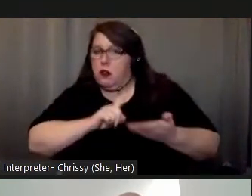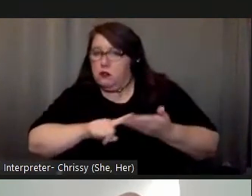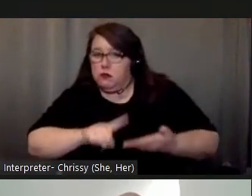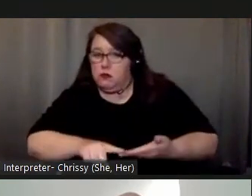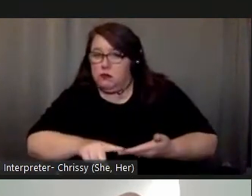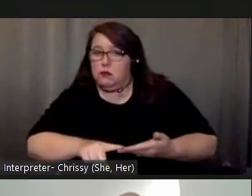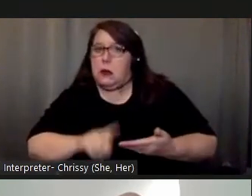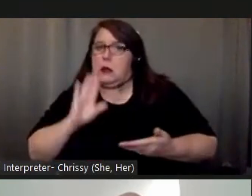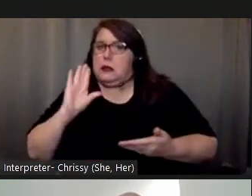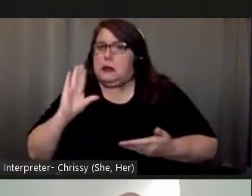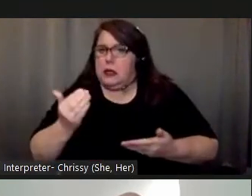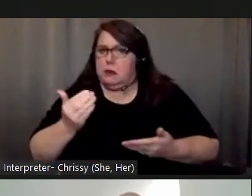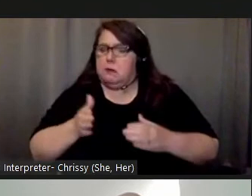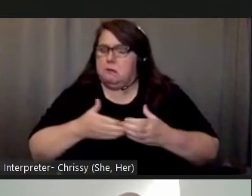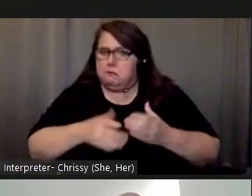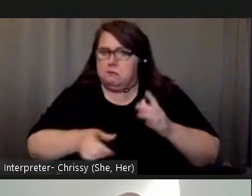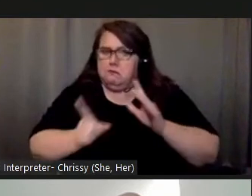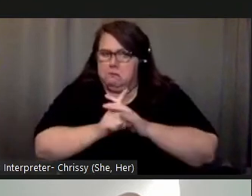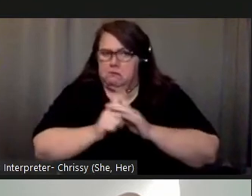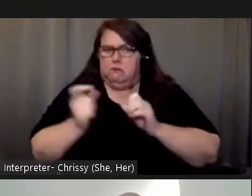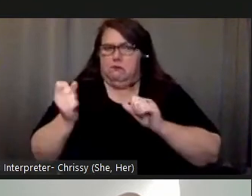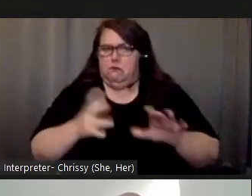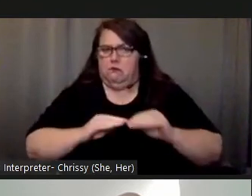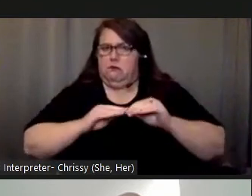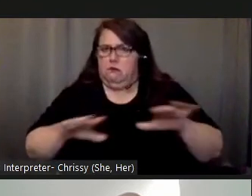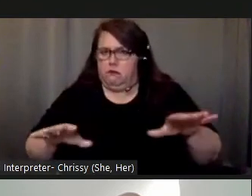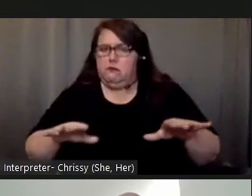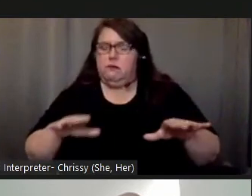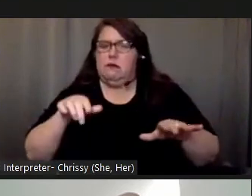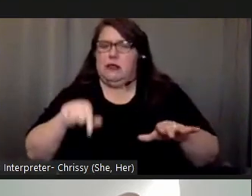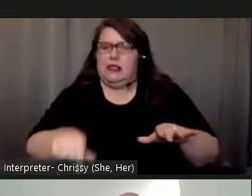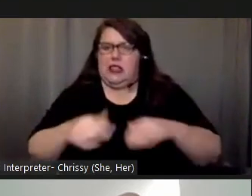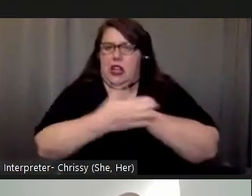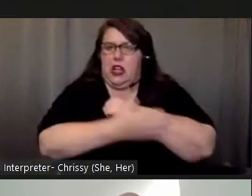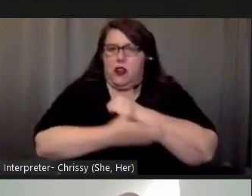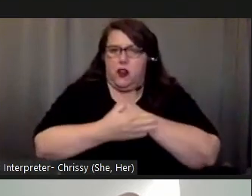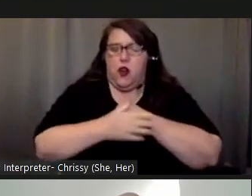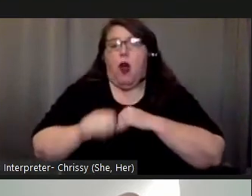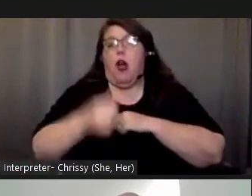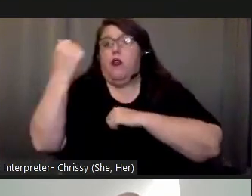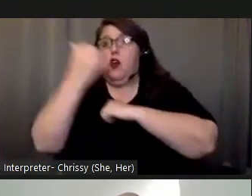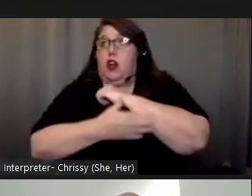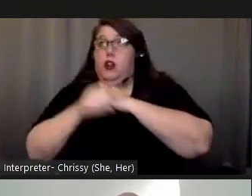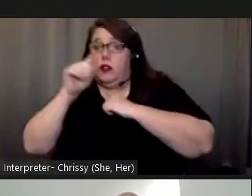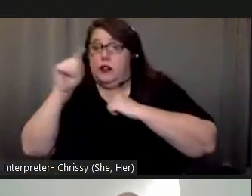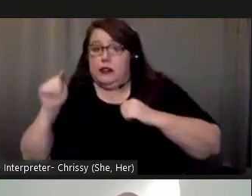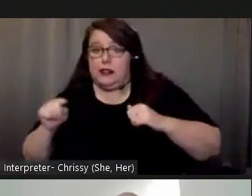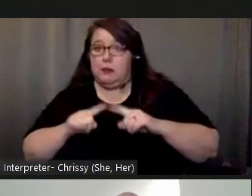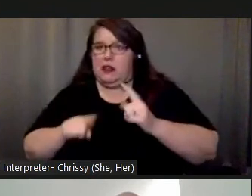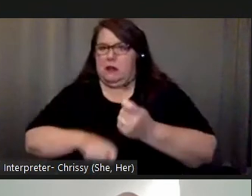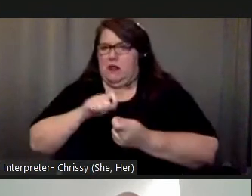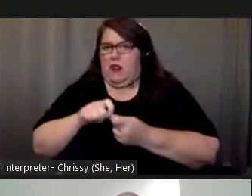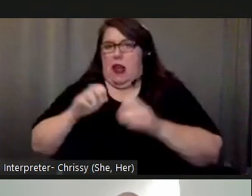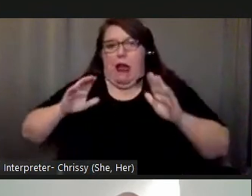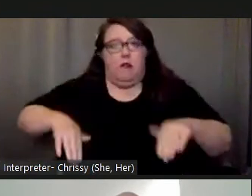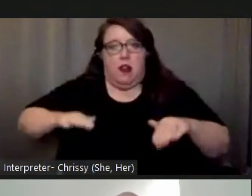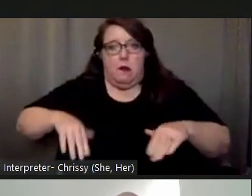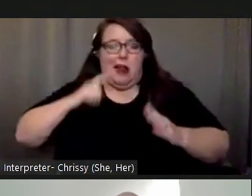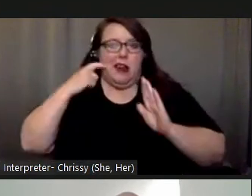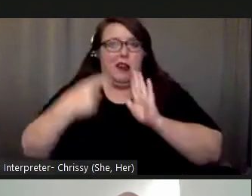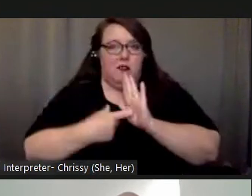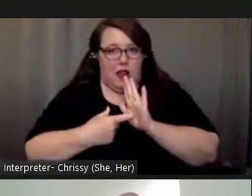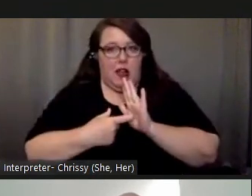seem to be clustering, causing outbreaks or clusters of cases around the country or different countries, but specifically haven't been identified as